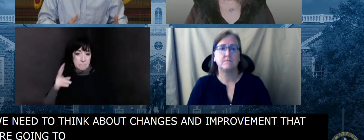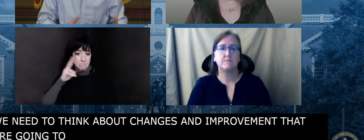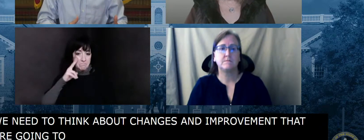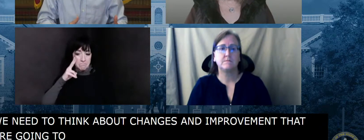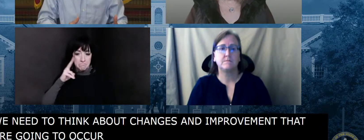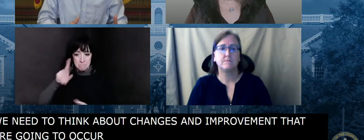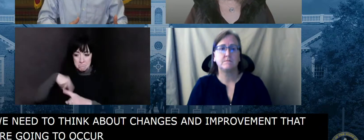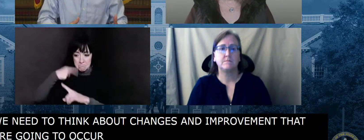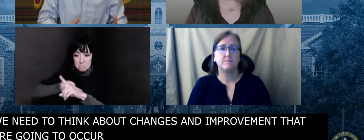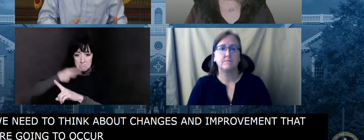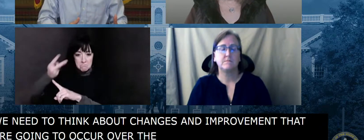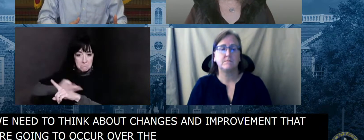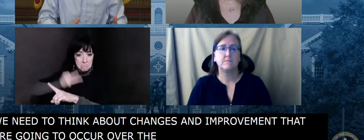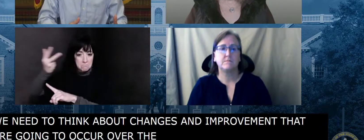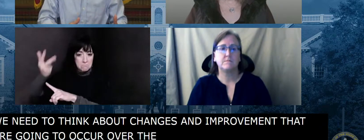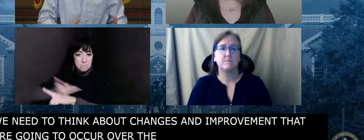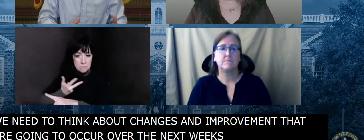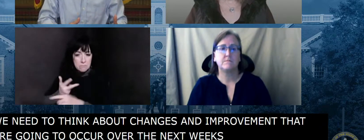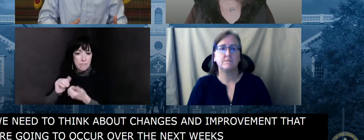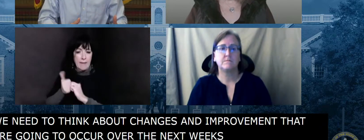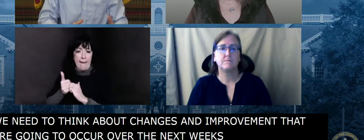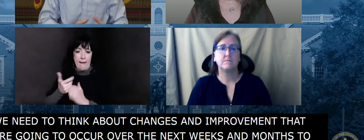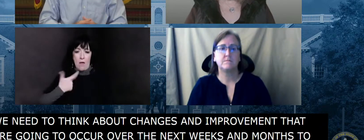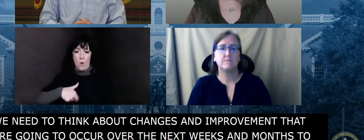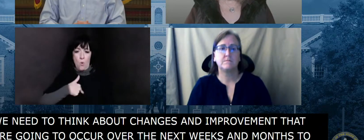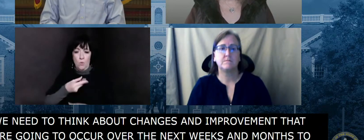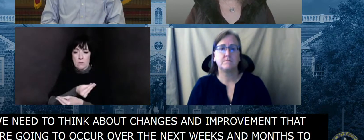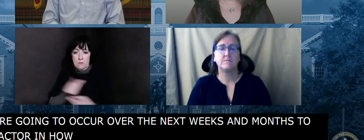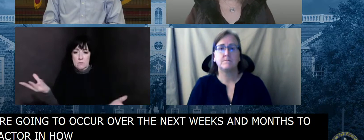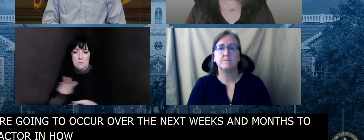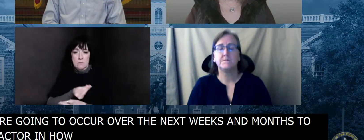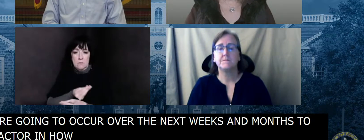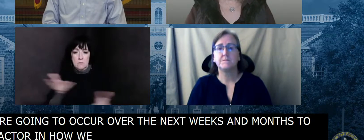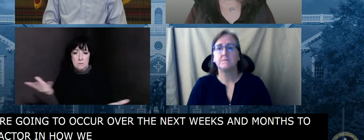how we distribute scarce resources today.